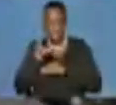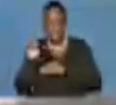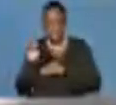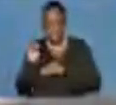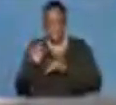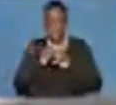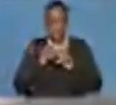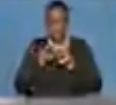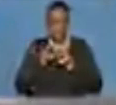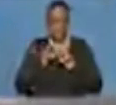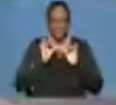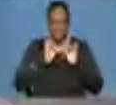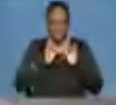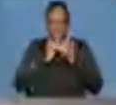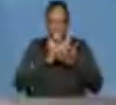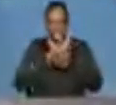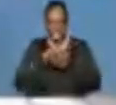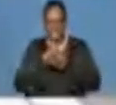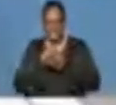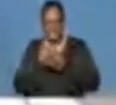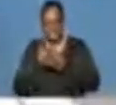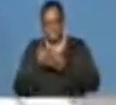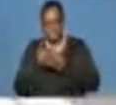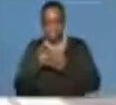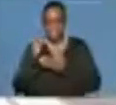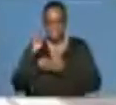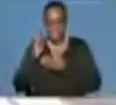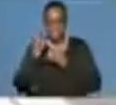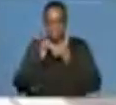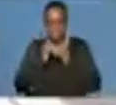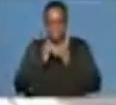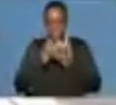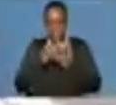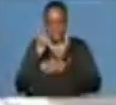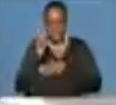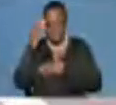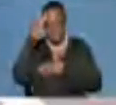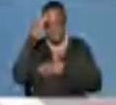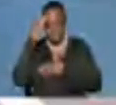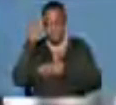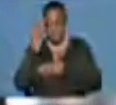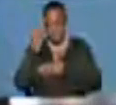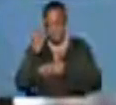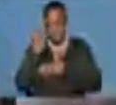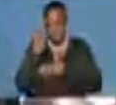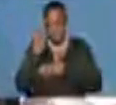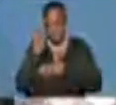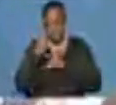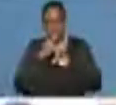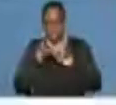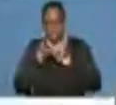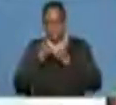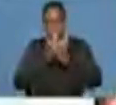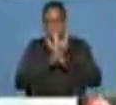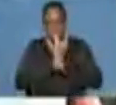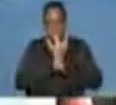requires some further conversation. It's been some time since they had an increase. We understand what they are going through, and so we asked Cabinet